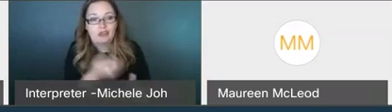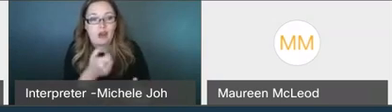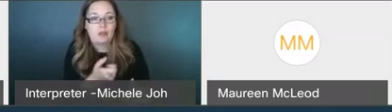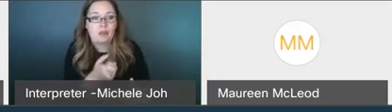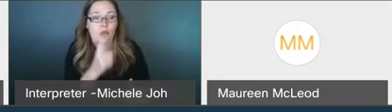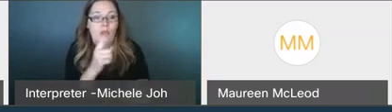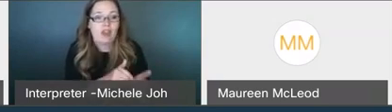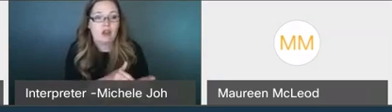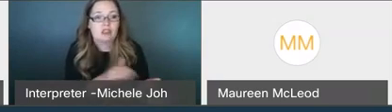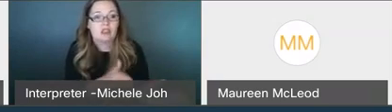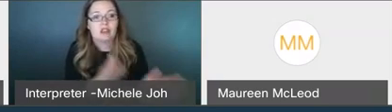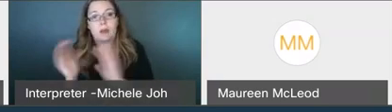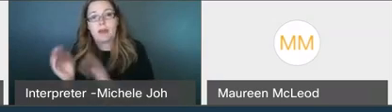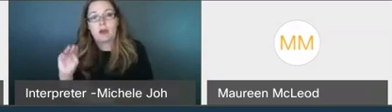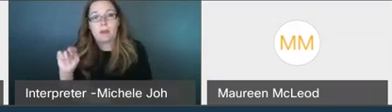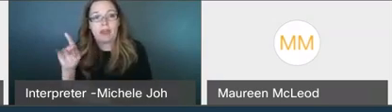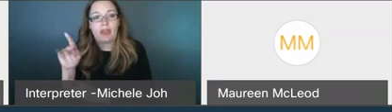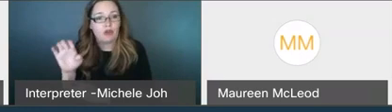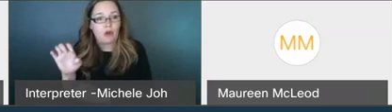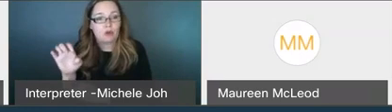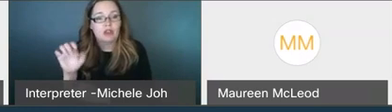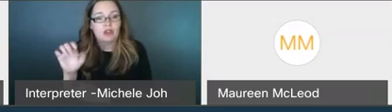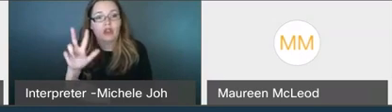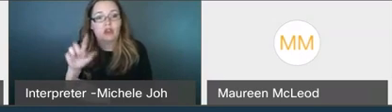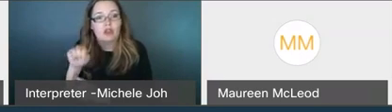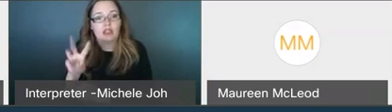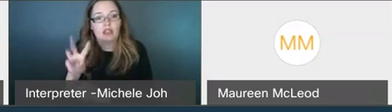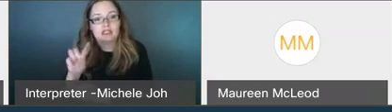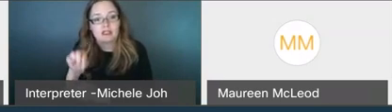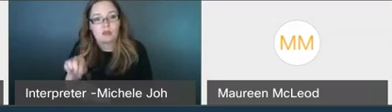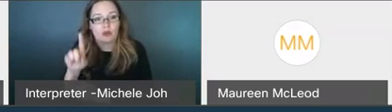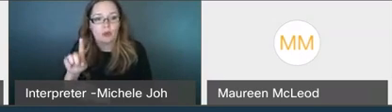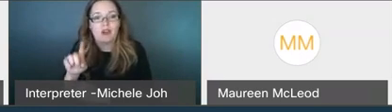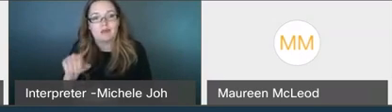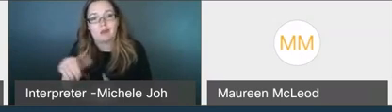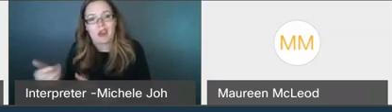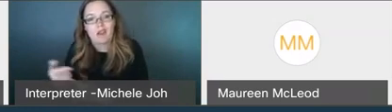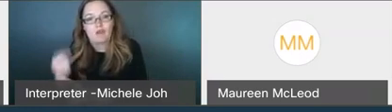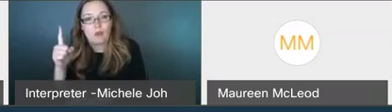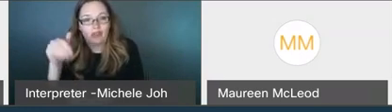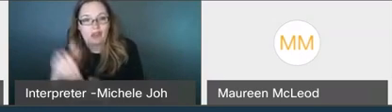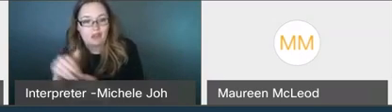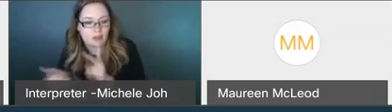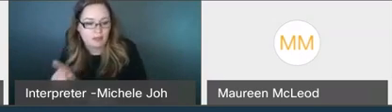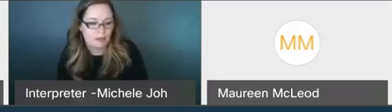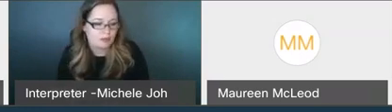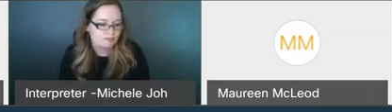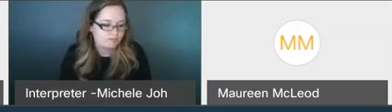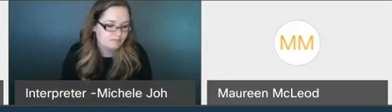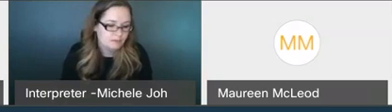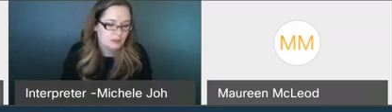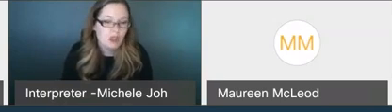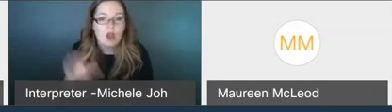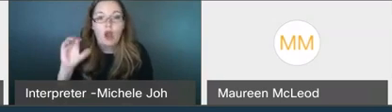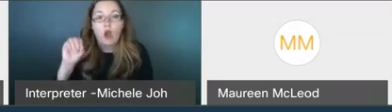that. And this is certainly the finding of every study I've ever seen. It's certainly been my clinical experience also. The